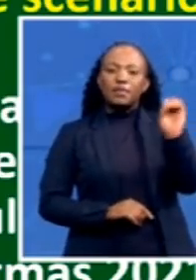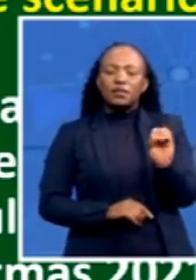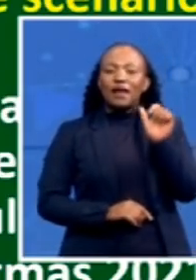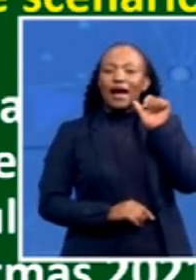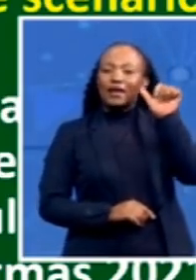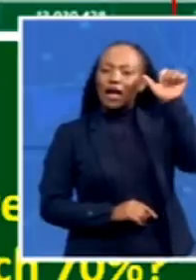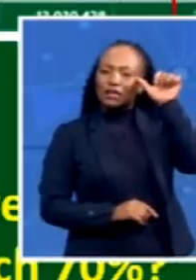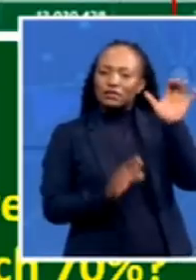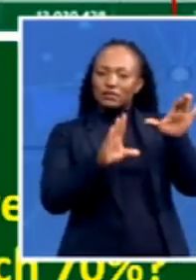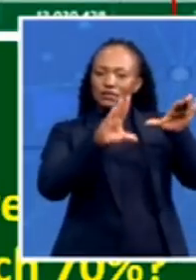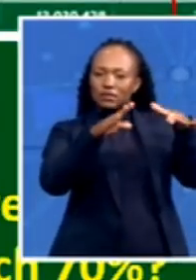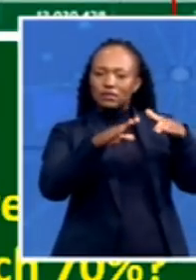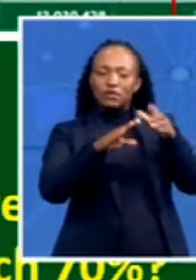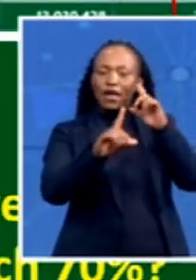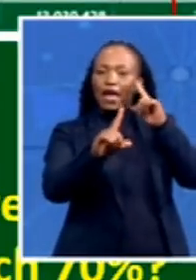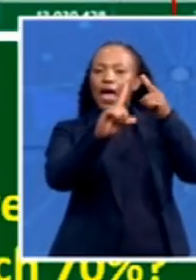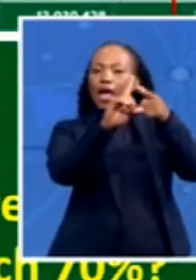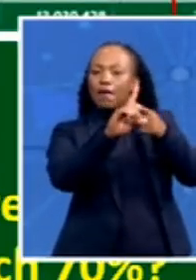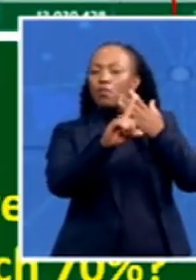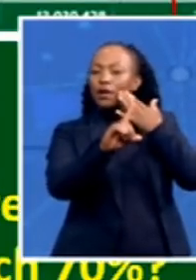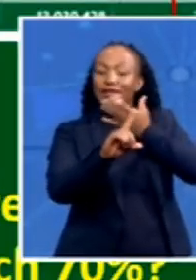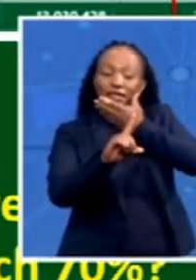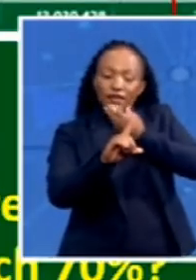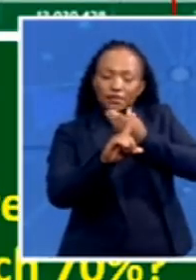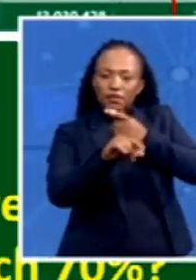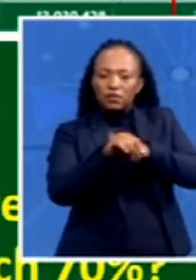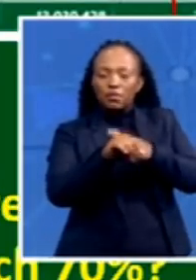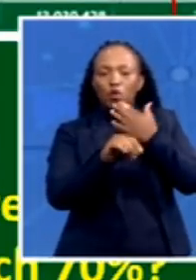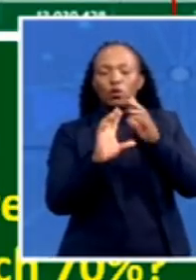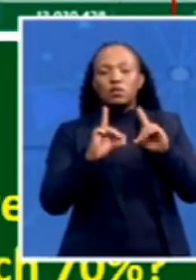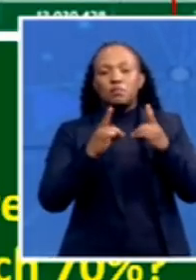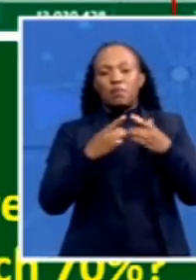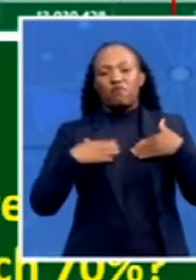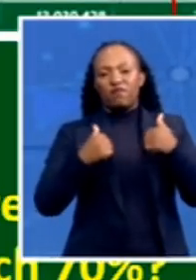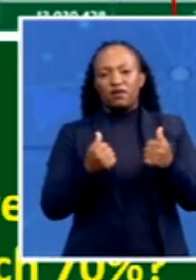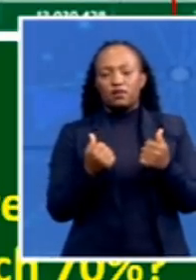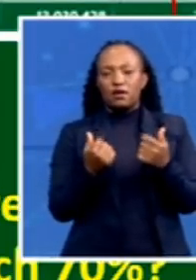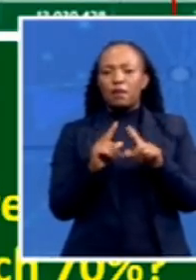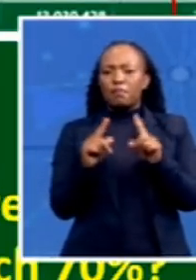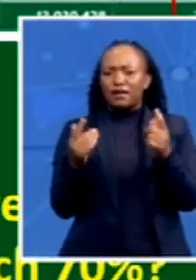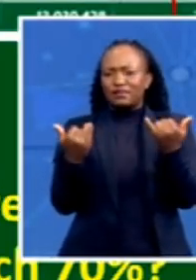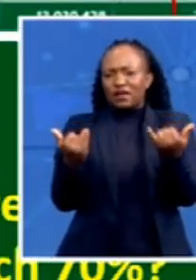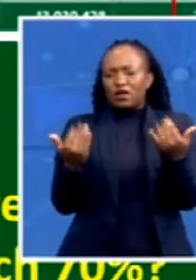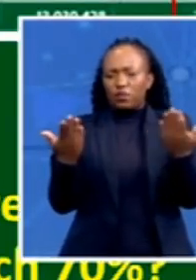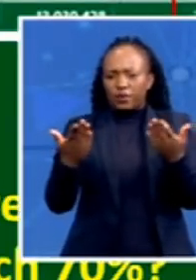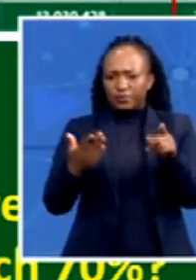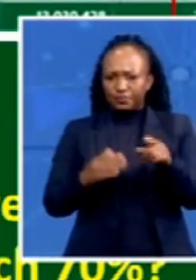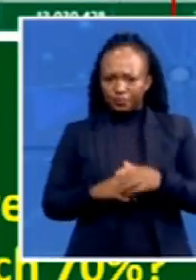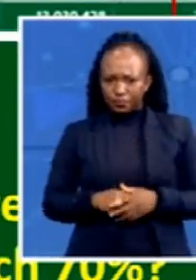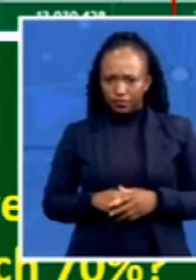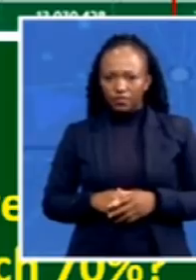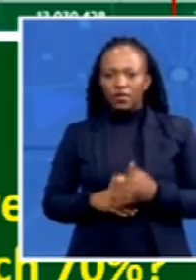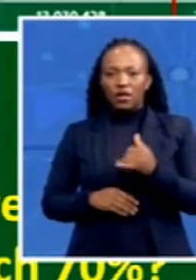Health. Now, where are we at the moment? So if you look at this graph, the picture doesn't look